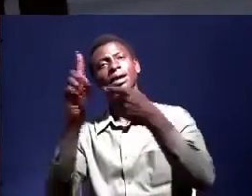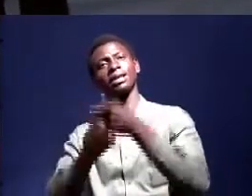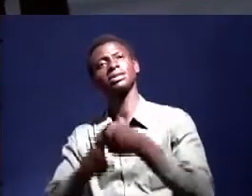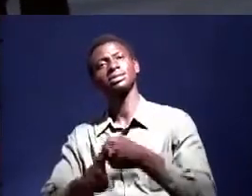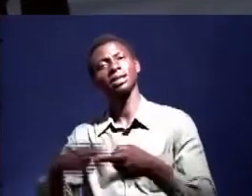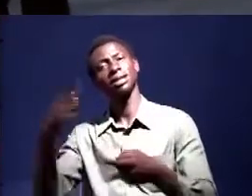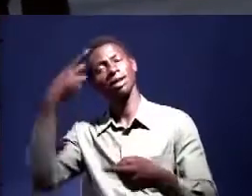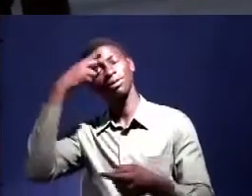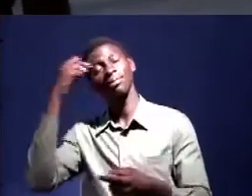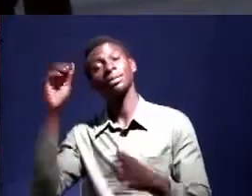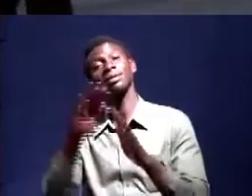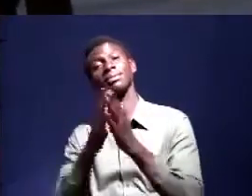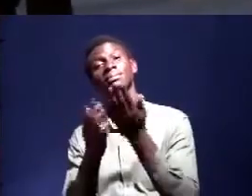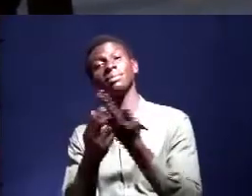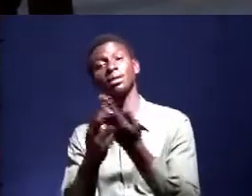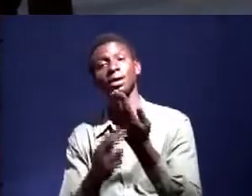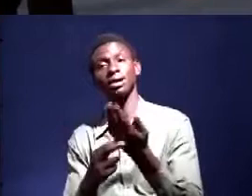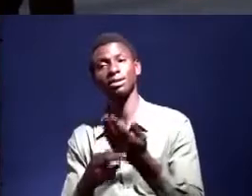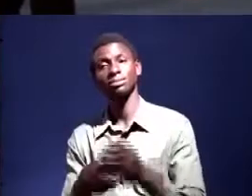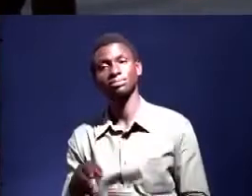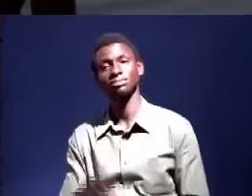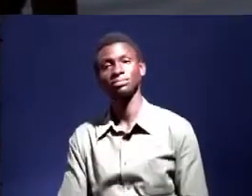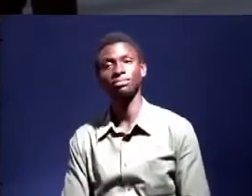Adventist Sabbath keeping church,